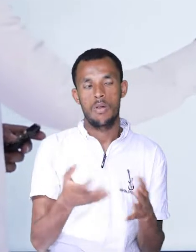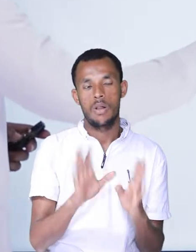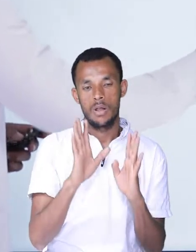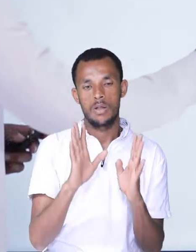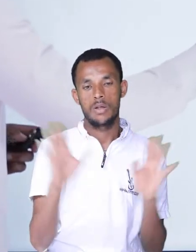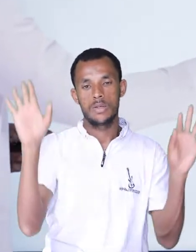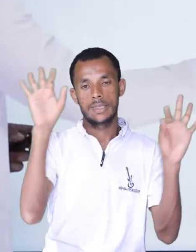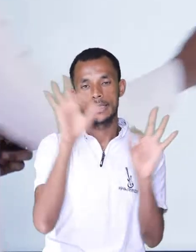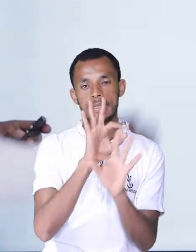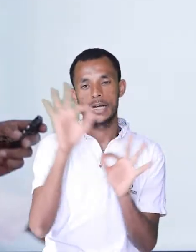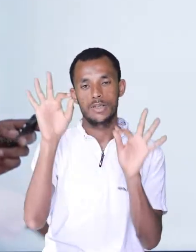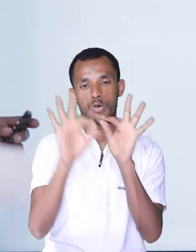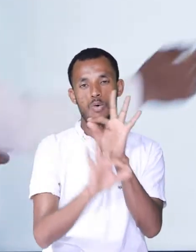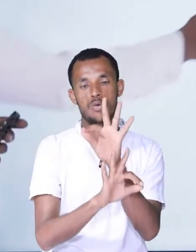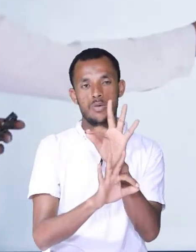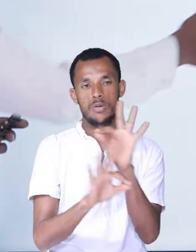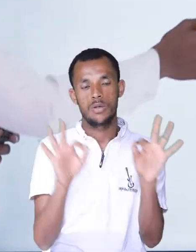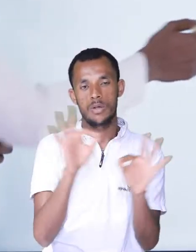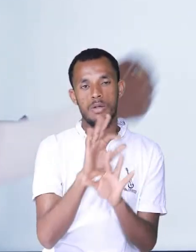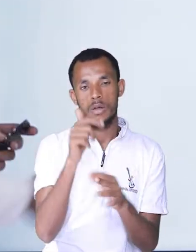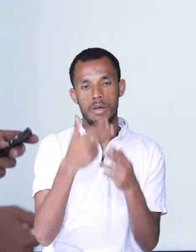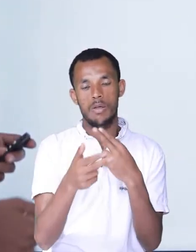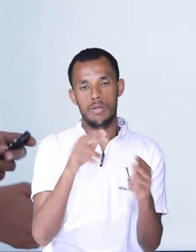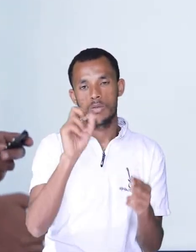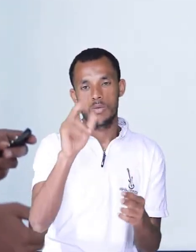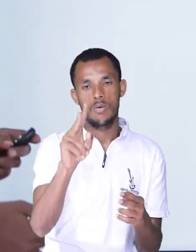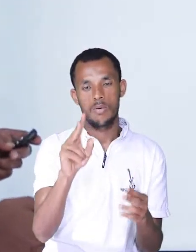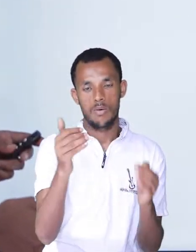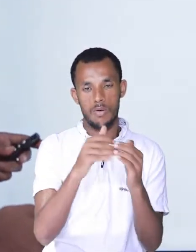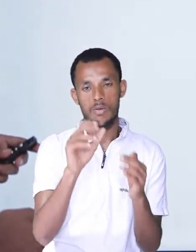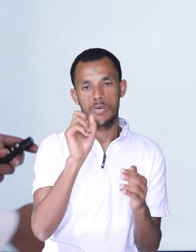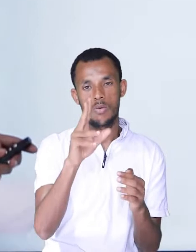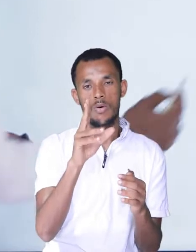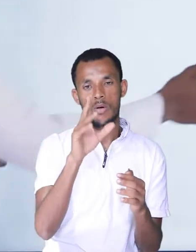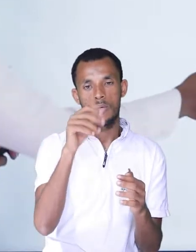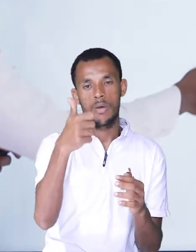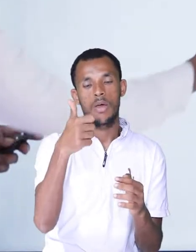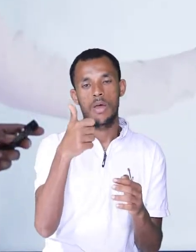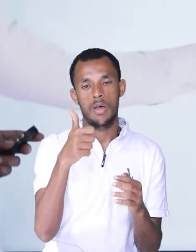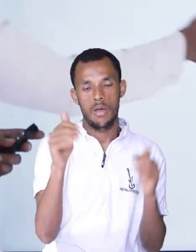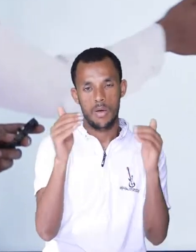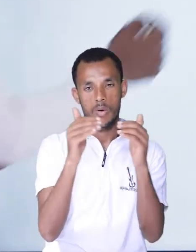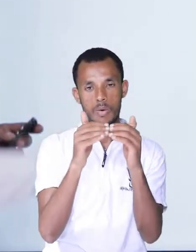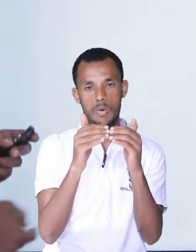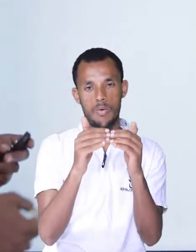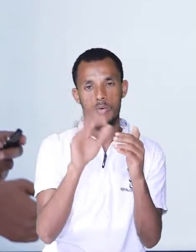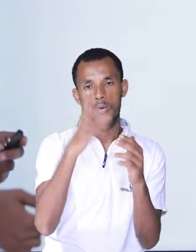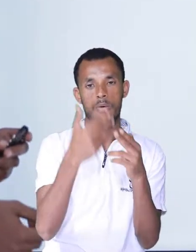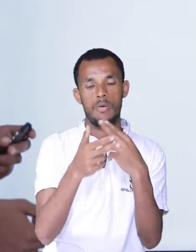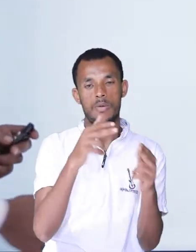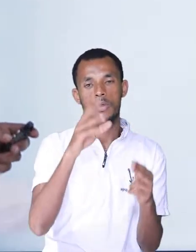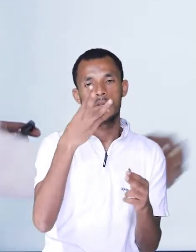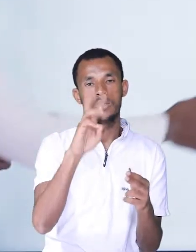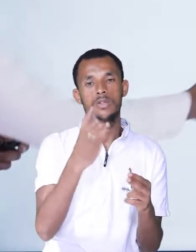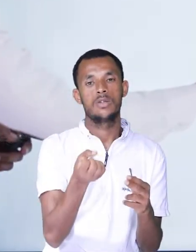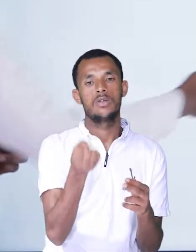us crisscross it. Now, A times 12, 12A is equal to 5 times